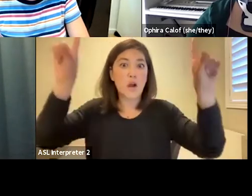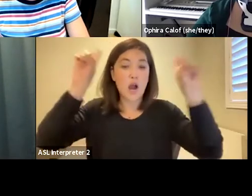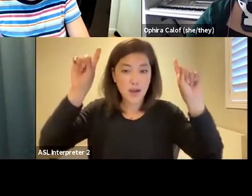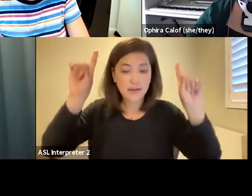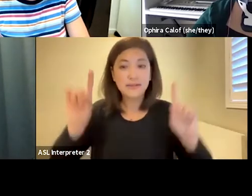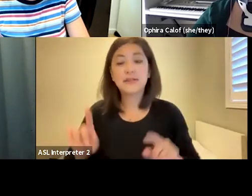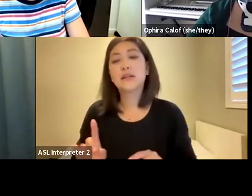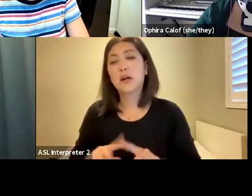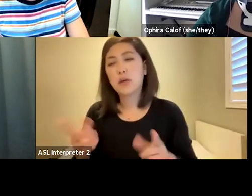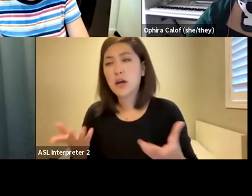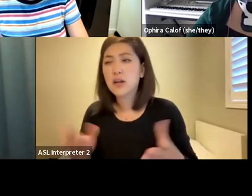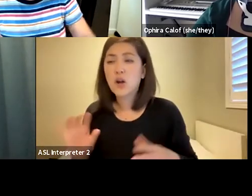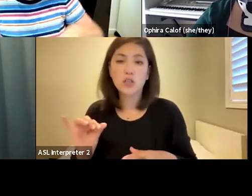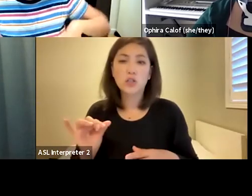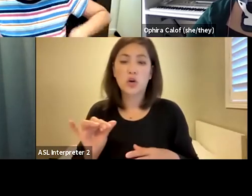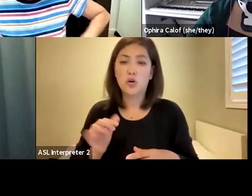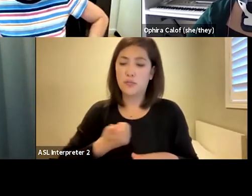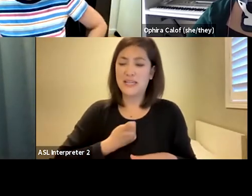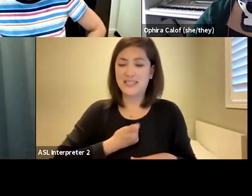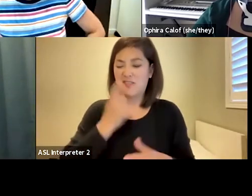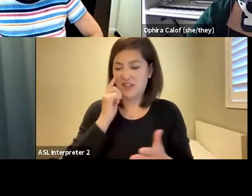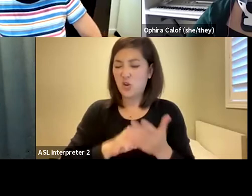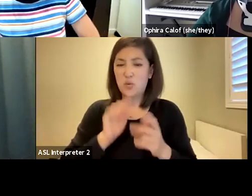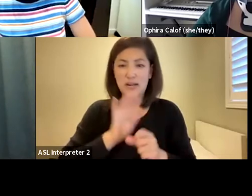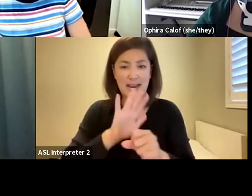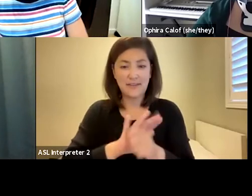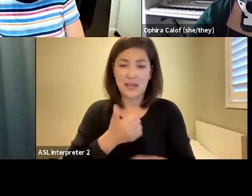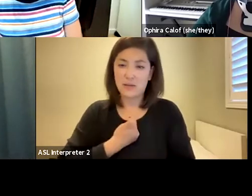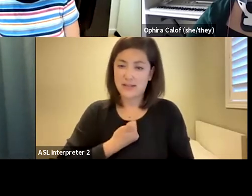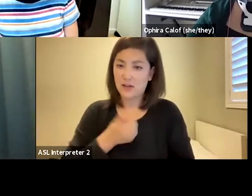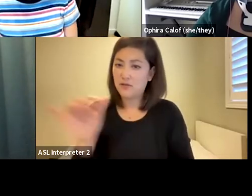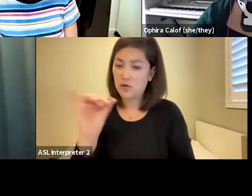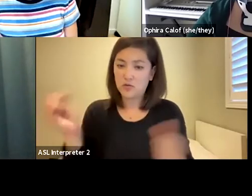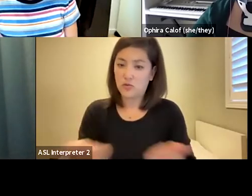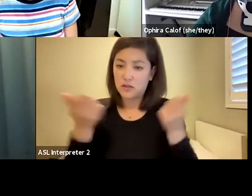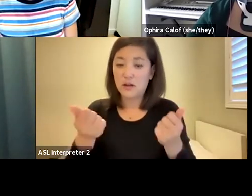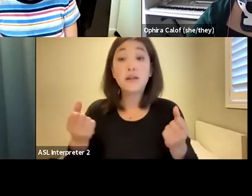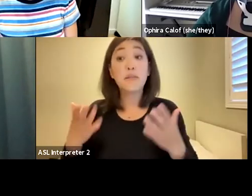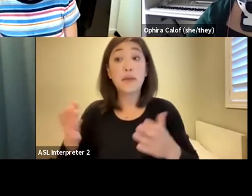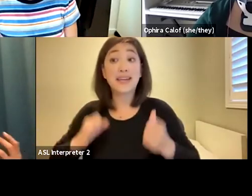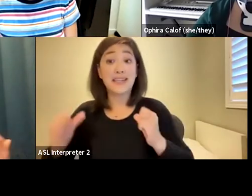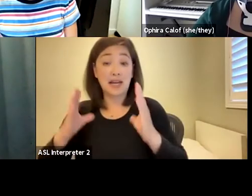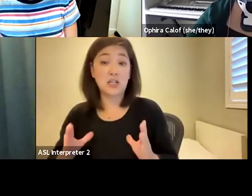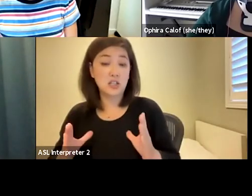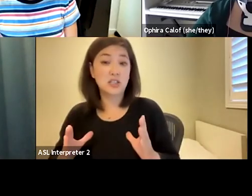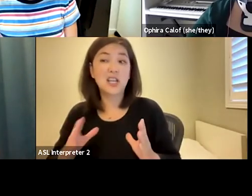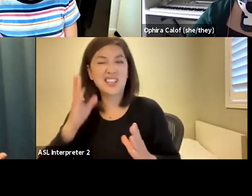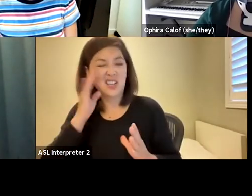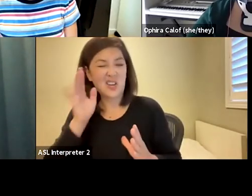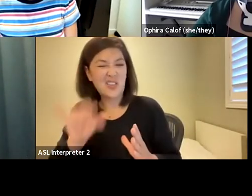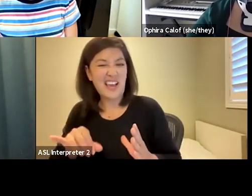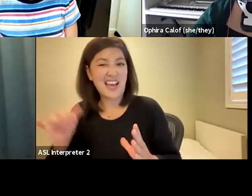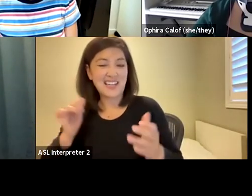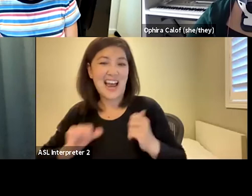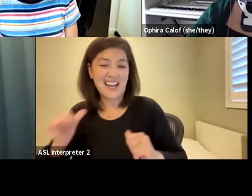Also I'd say I had to advocate for myself a lot more as well. Many actors attending today may know that, you know, in the acting industry, you have agents